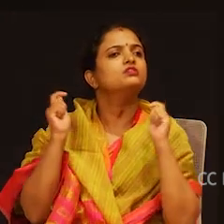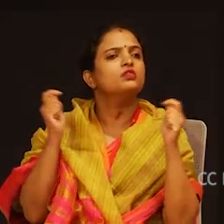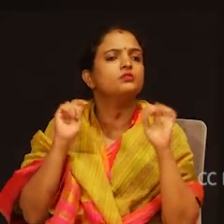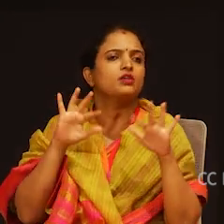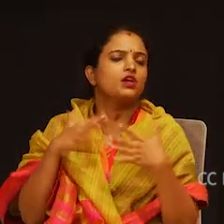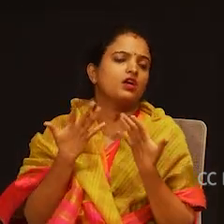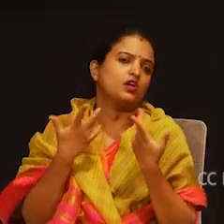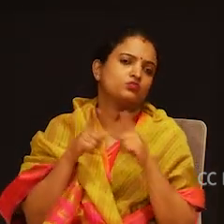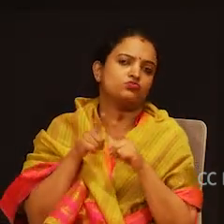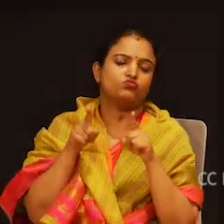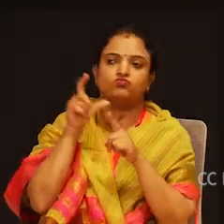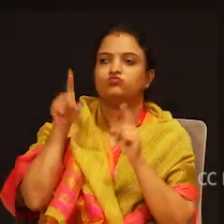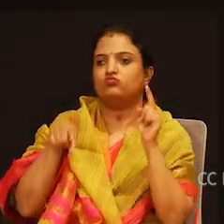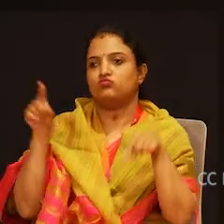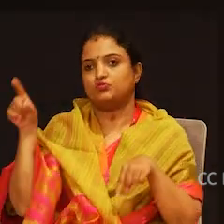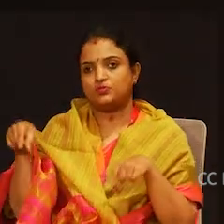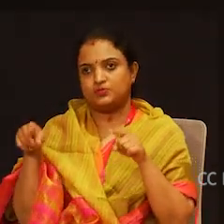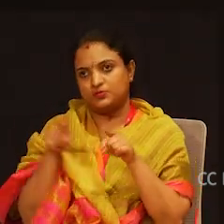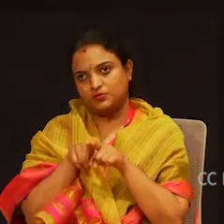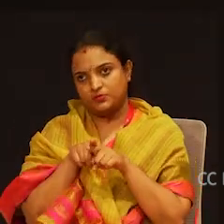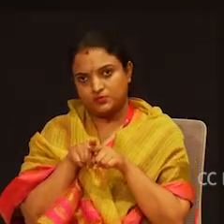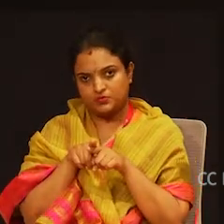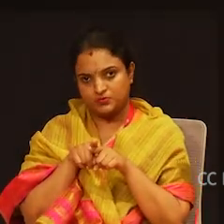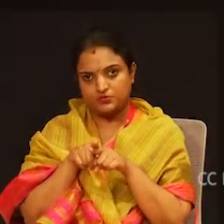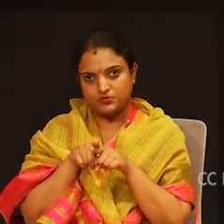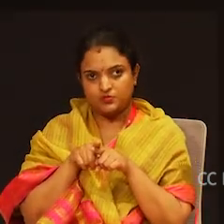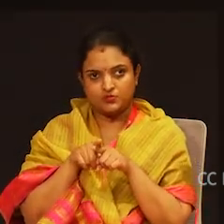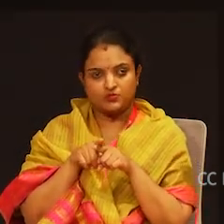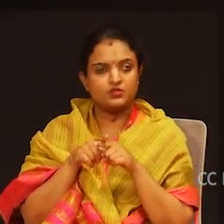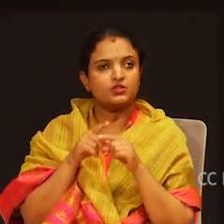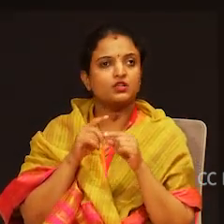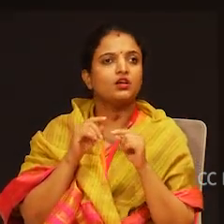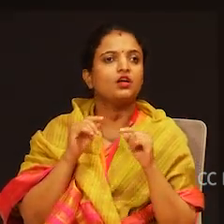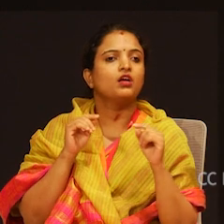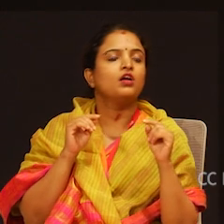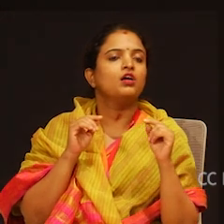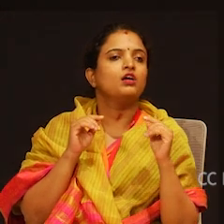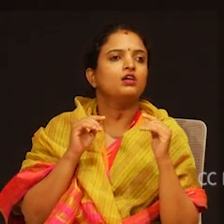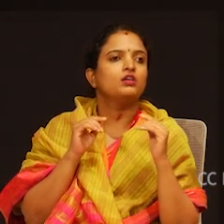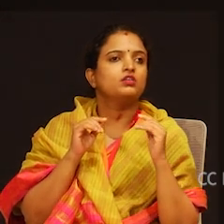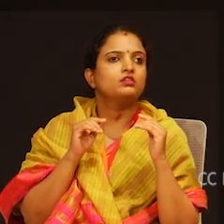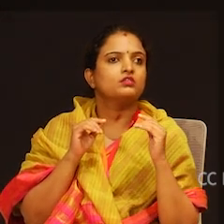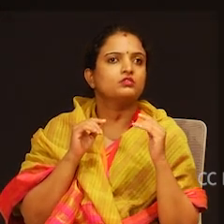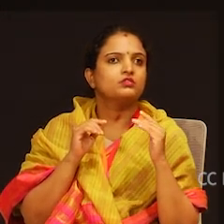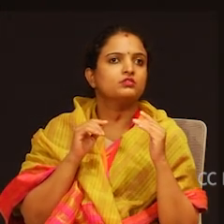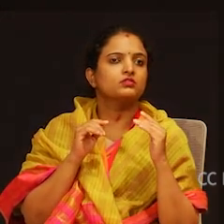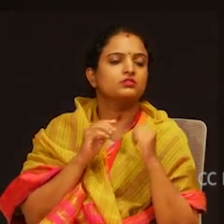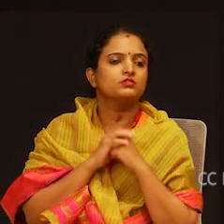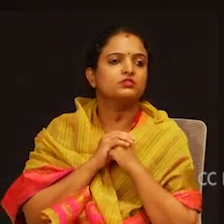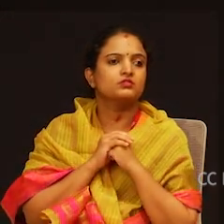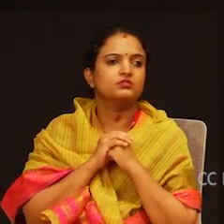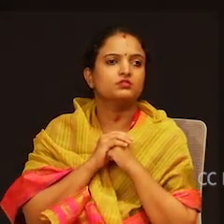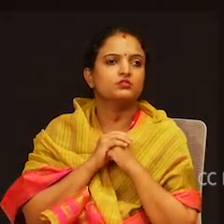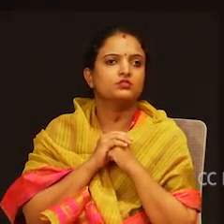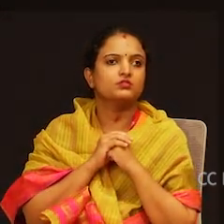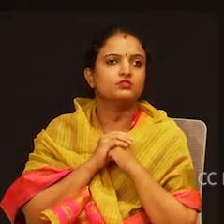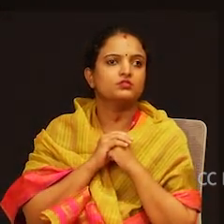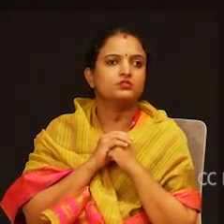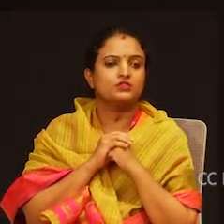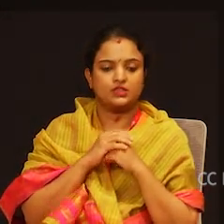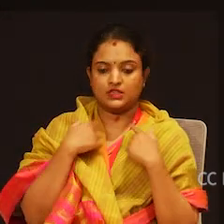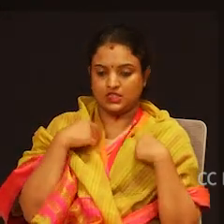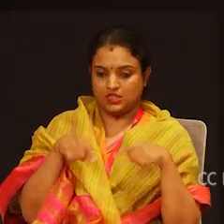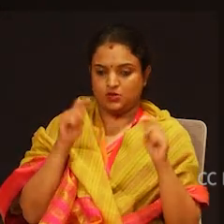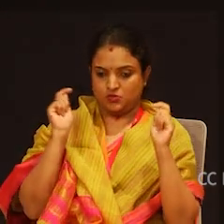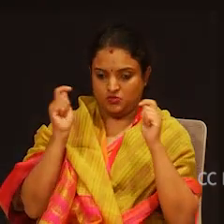diversity. Professor Victoria also talked about, Professor Anand mentioned, persons. So when we are